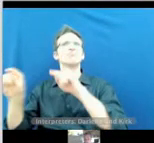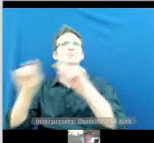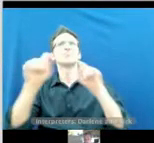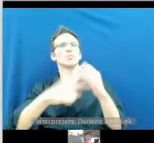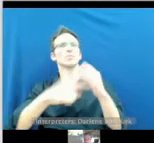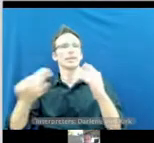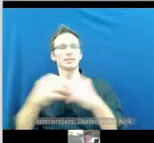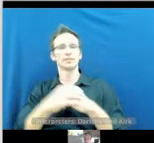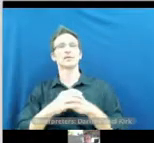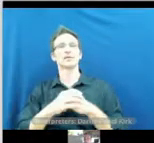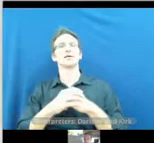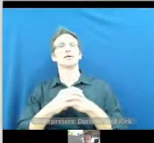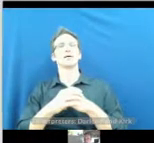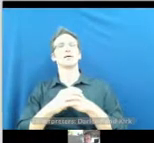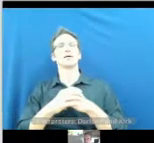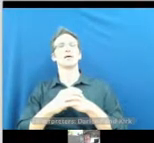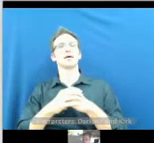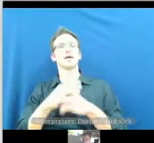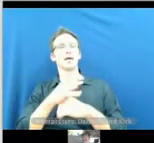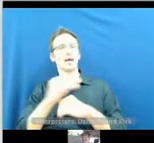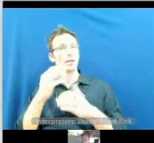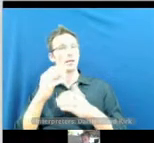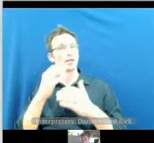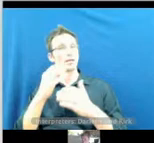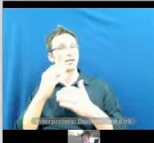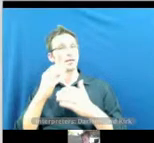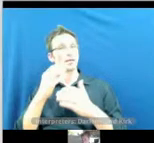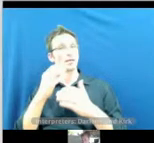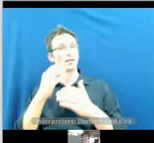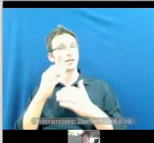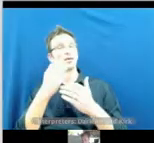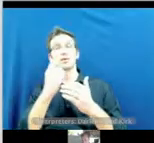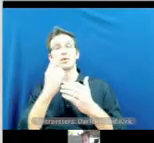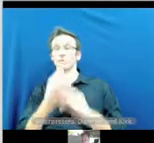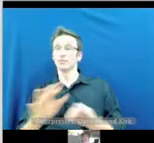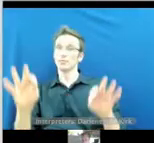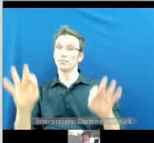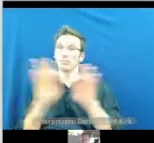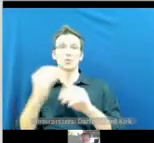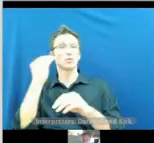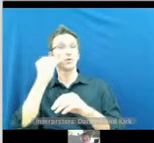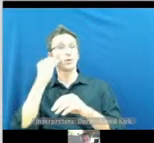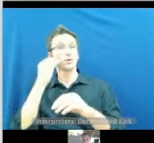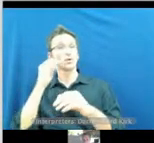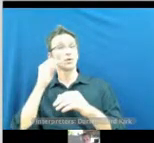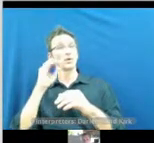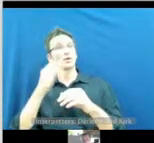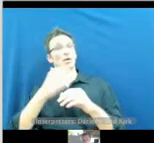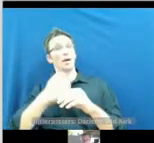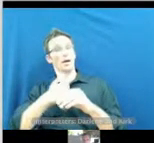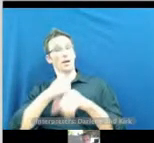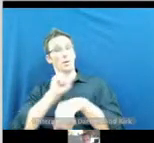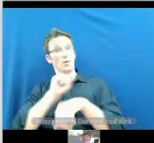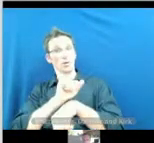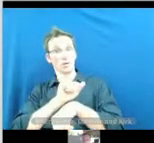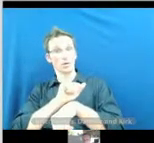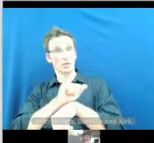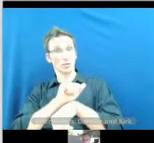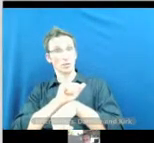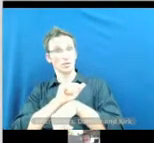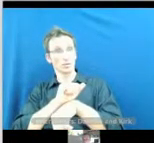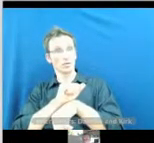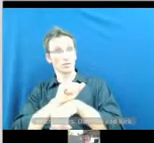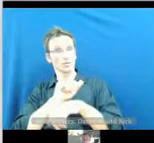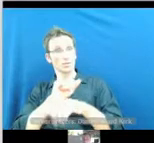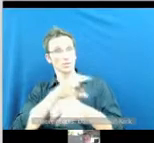know, and because this specifically is the position that I work in, and I know those are my colleagues across the